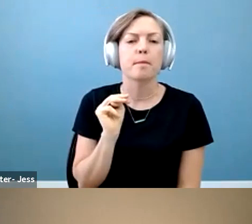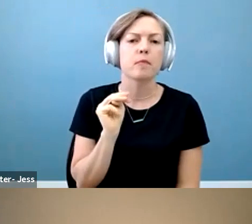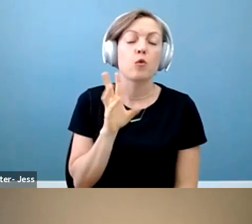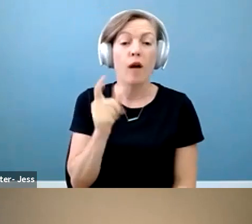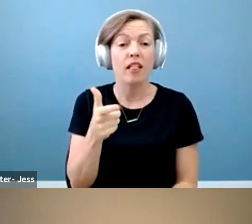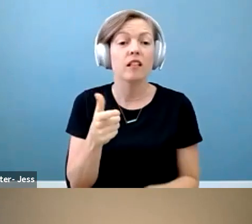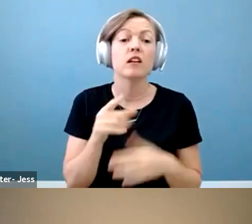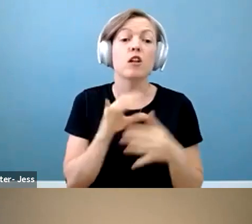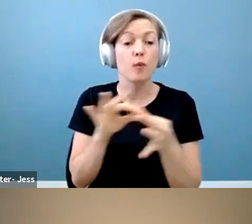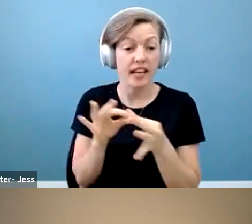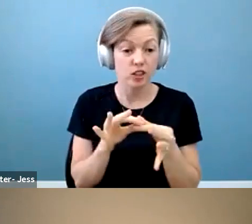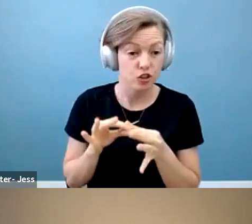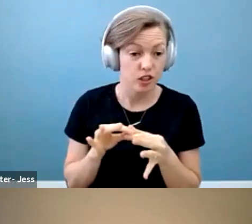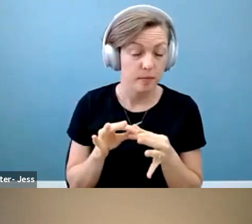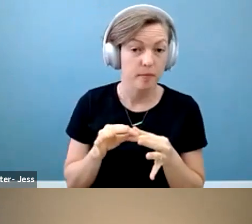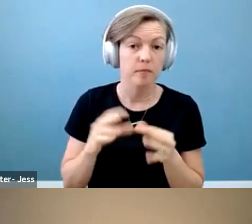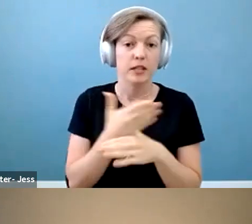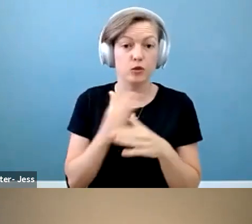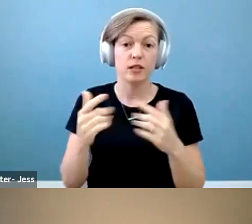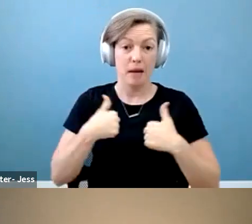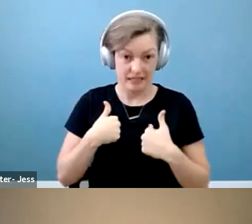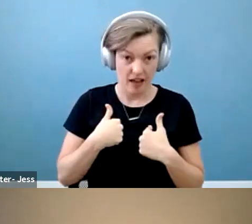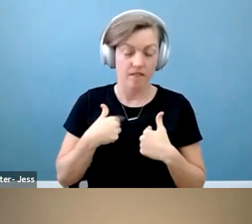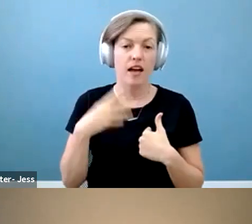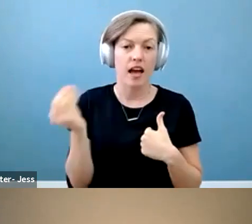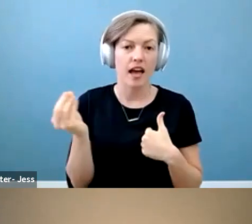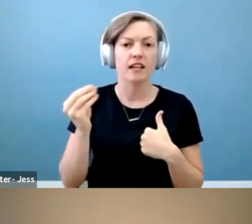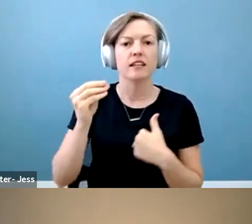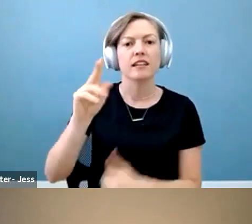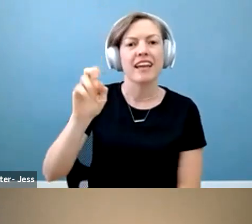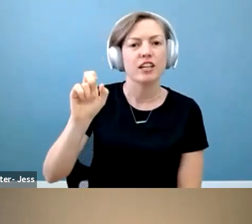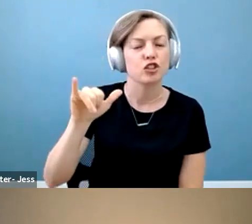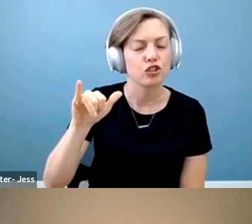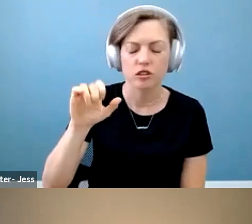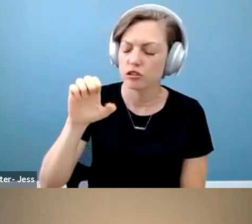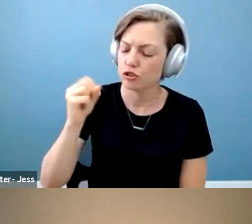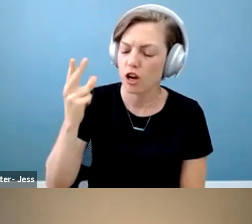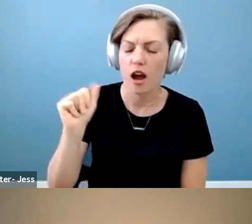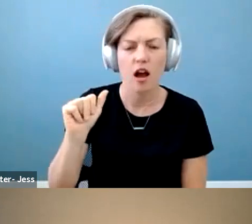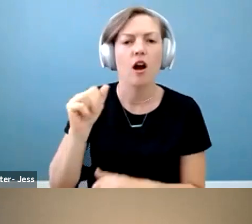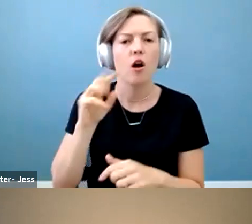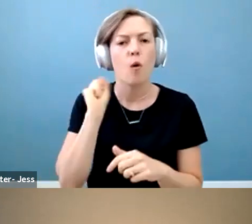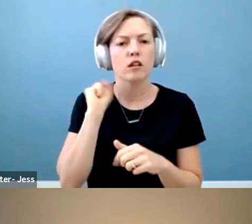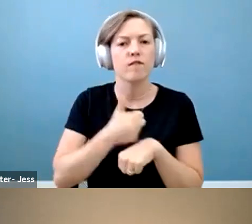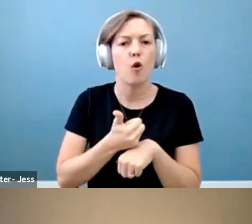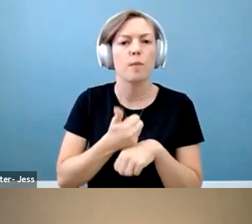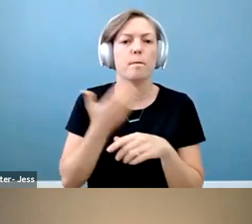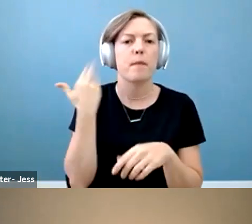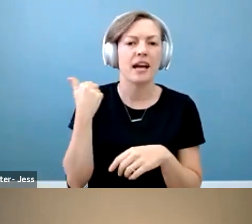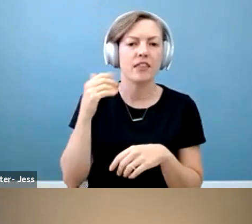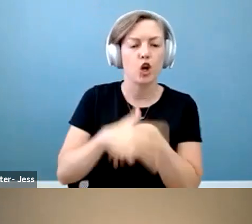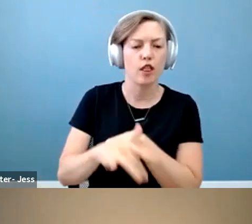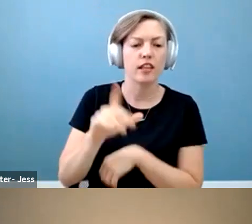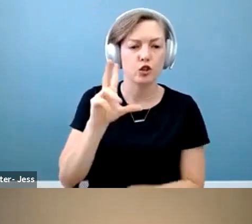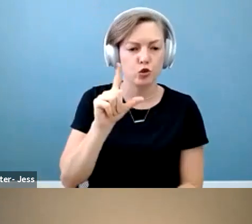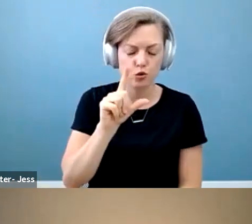Well, the relationship between myself and Keisha was formed back in the early